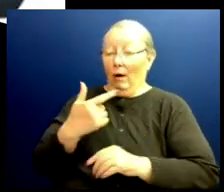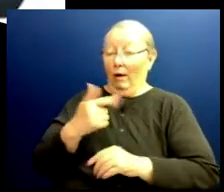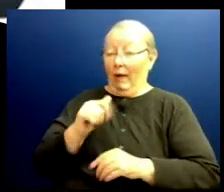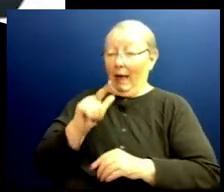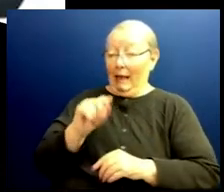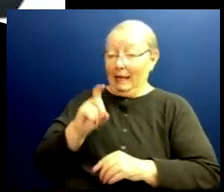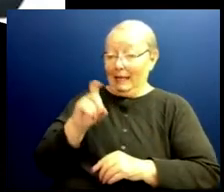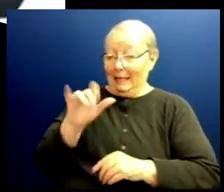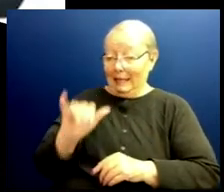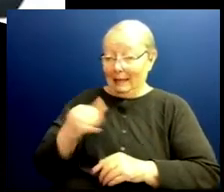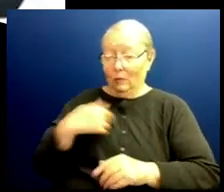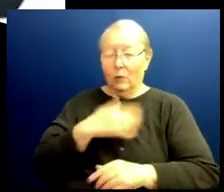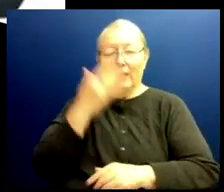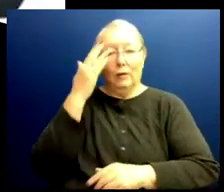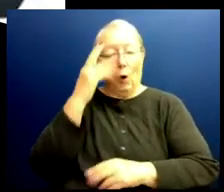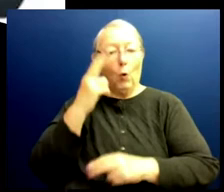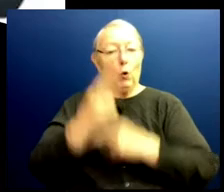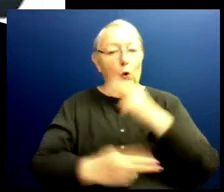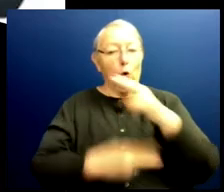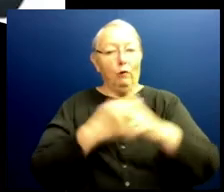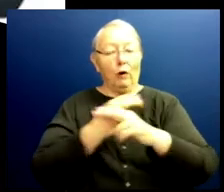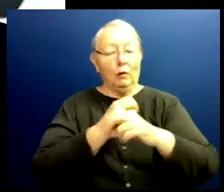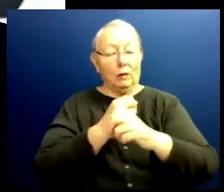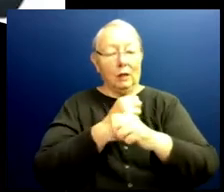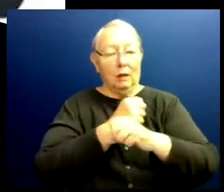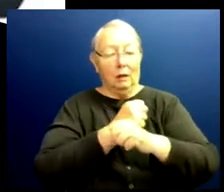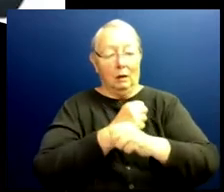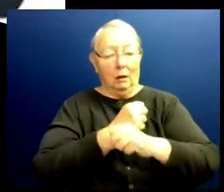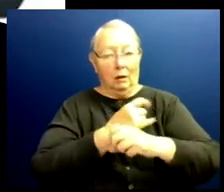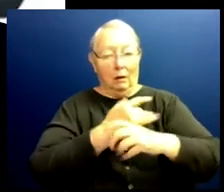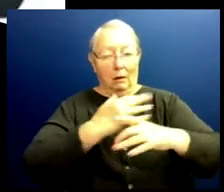therefore if we project back in time,